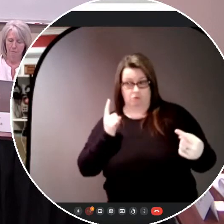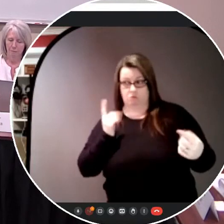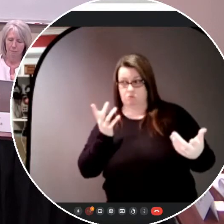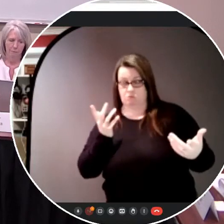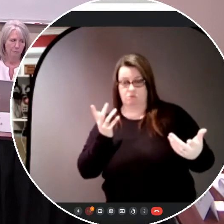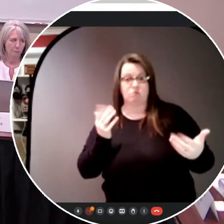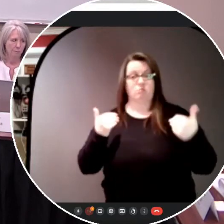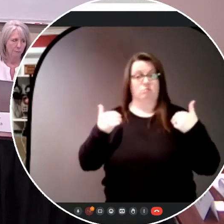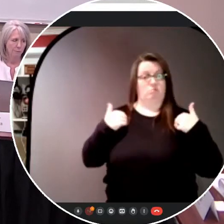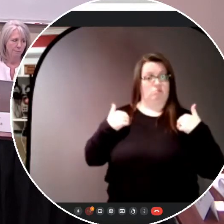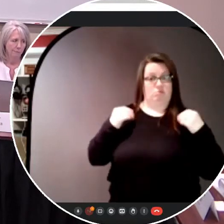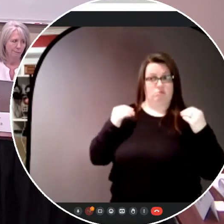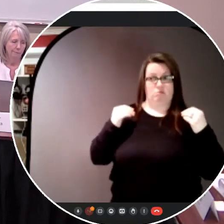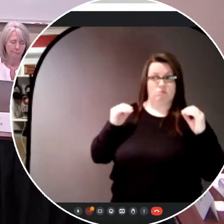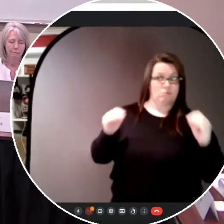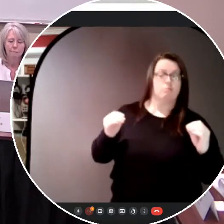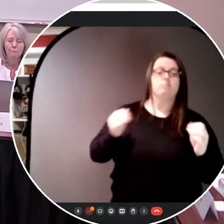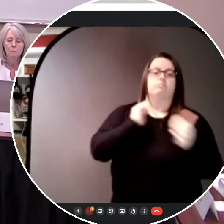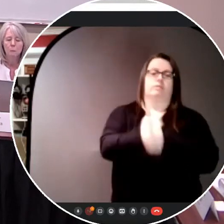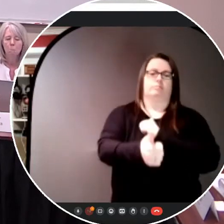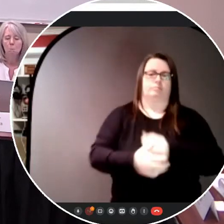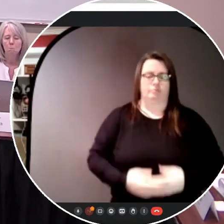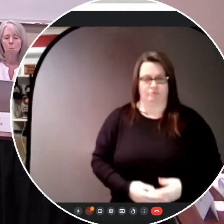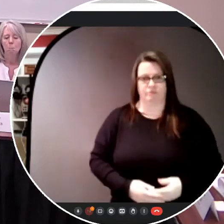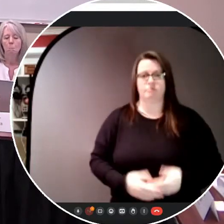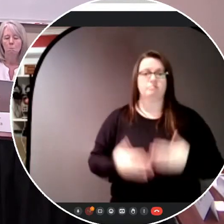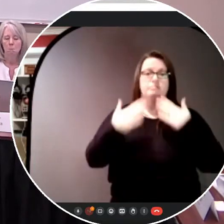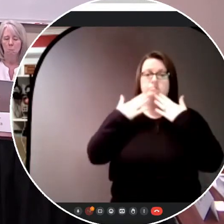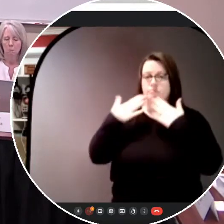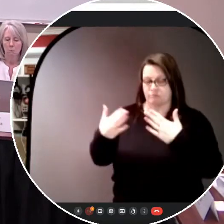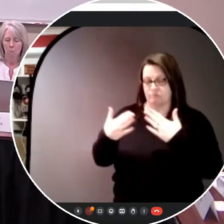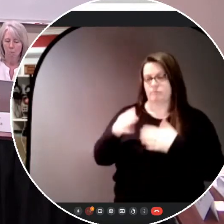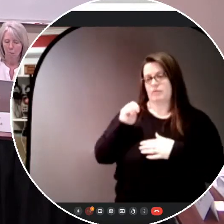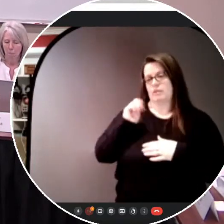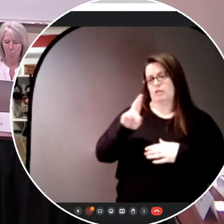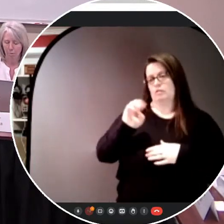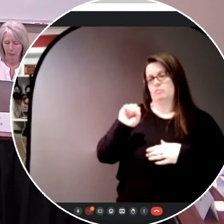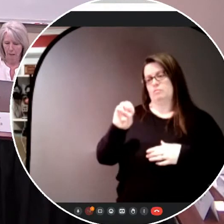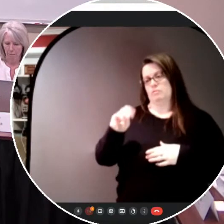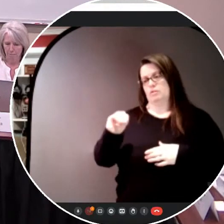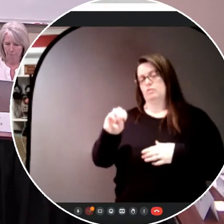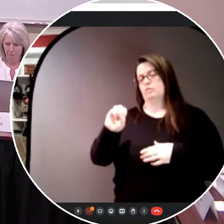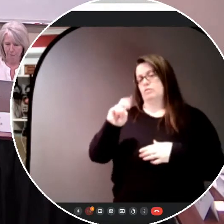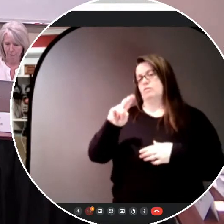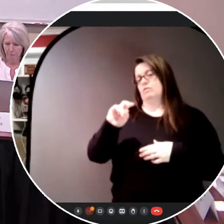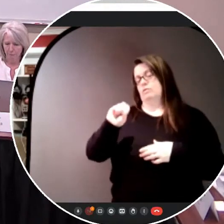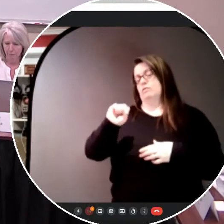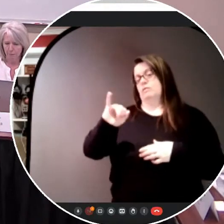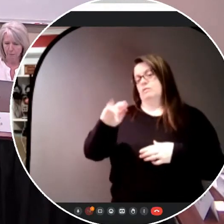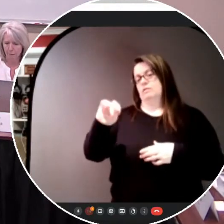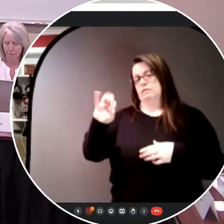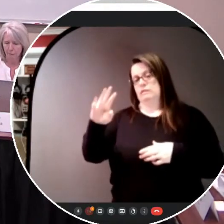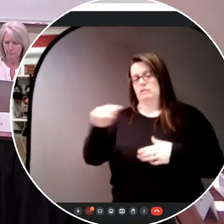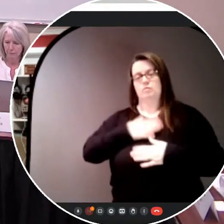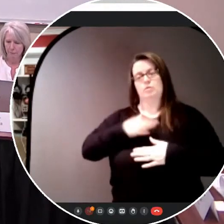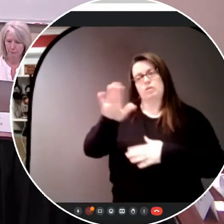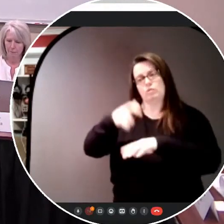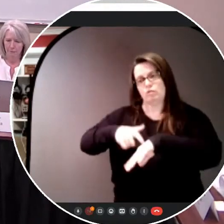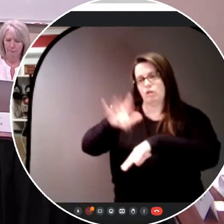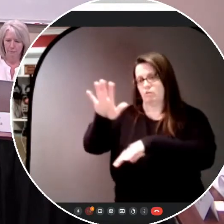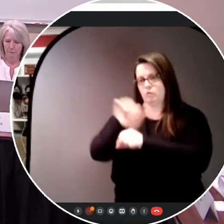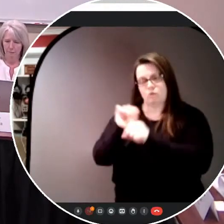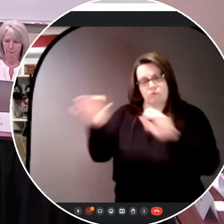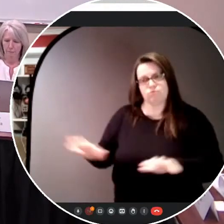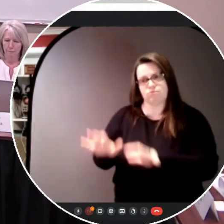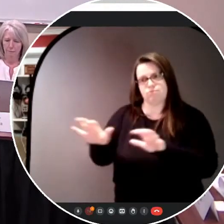Any abstentions? Carried. Thank you very much, Mr. Sinnott. We really appreciate all your time here today and all the work that you put in getting this